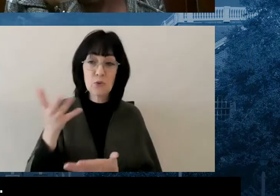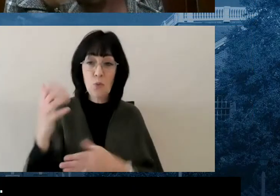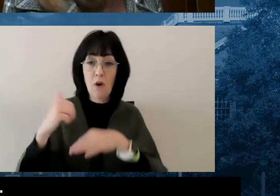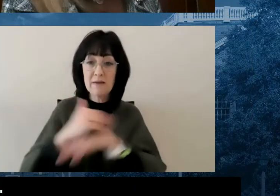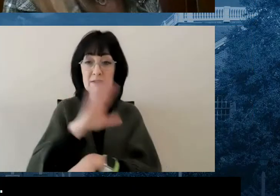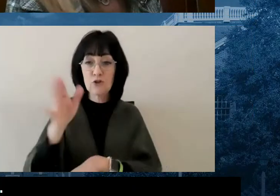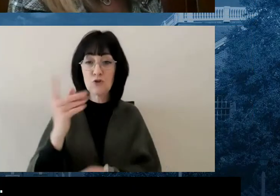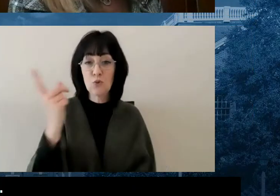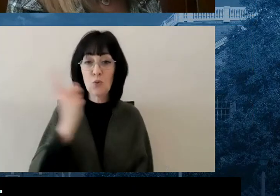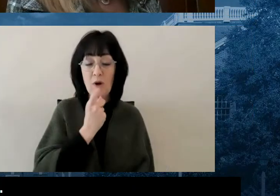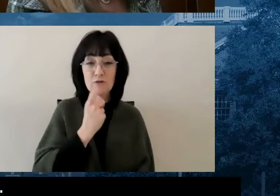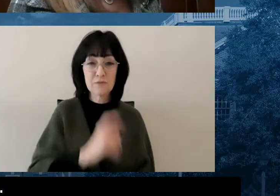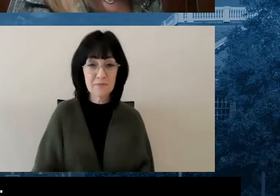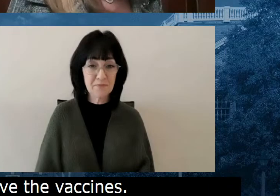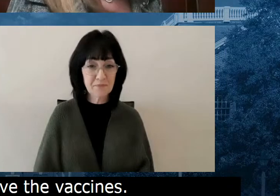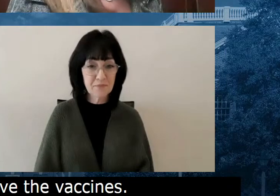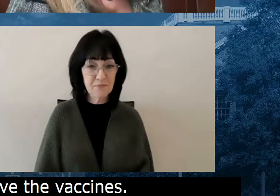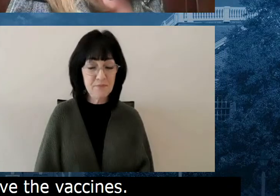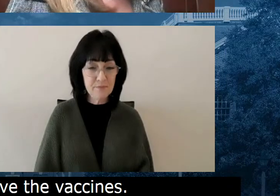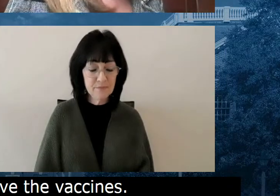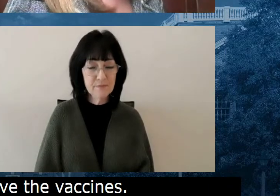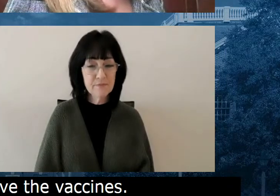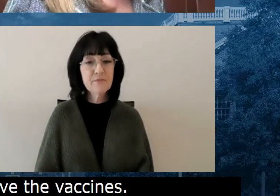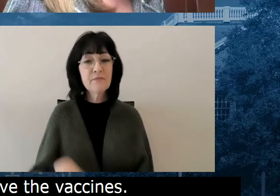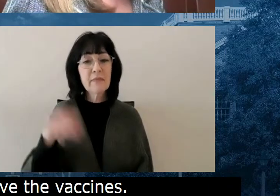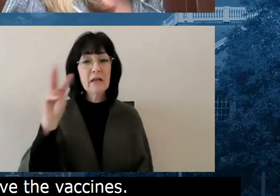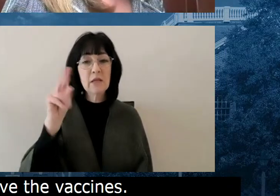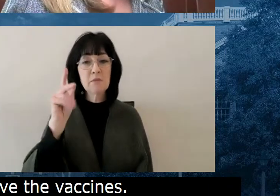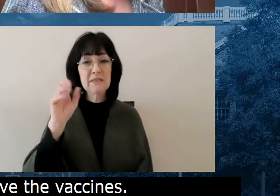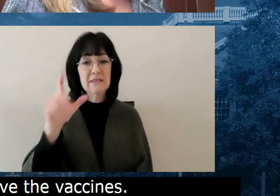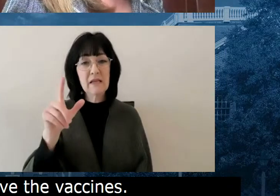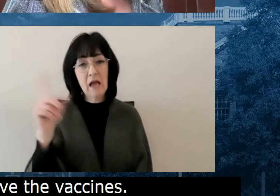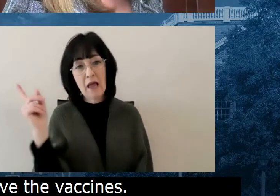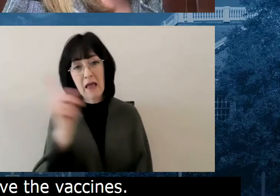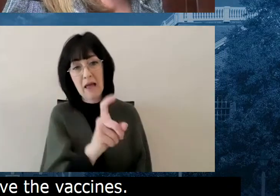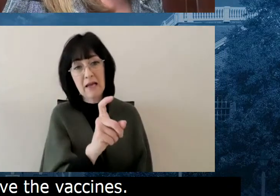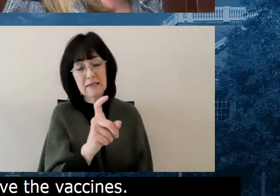All right, first we'll go to Amy Cherry with WDEL.